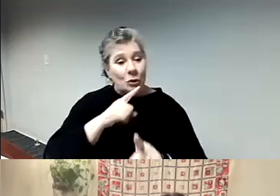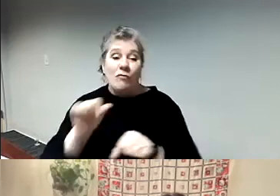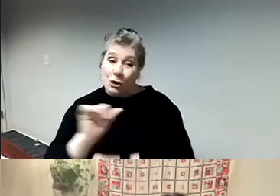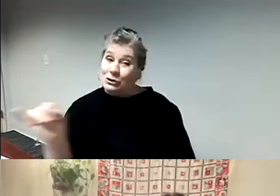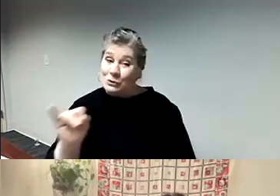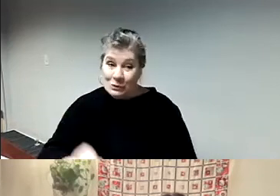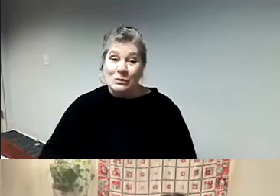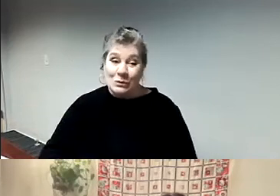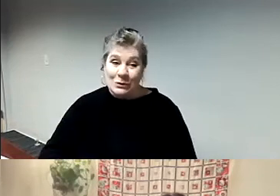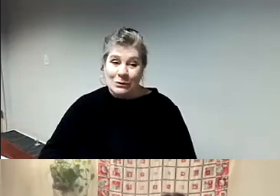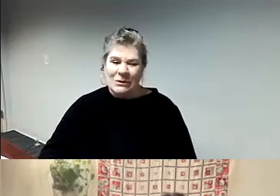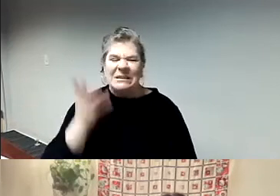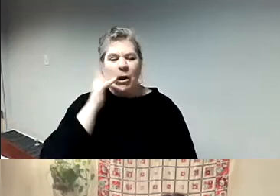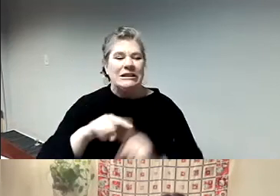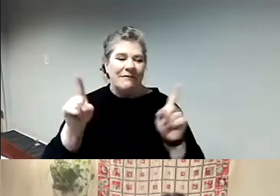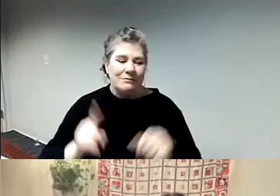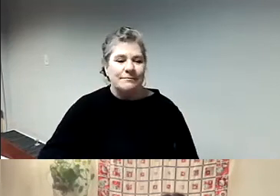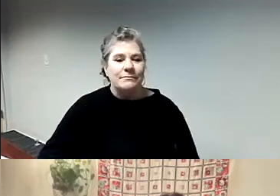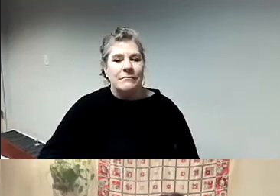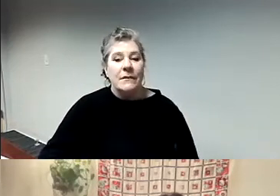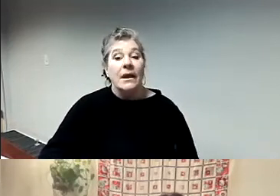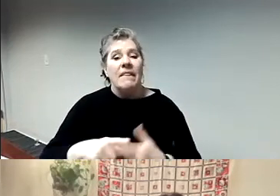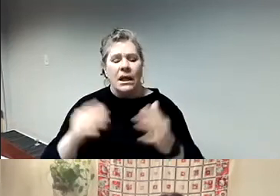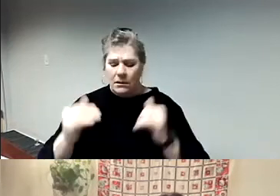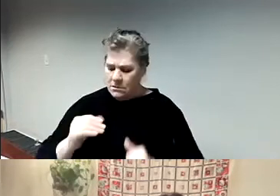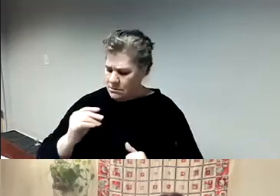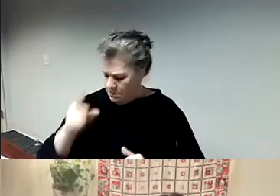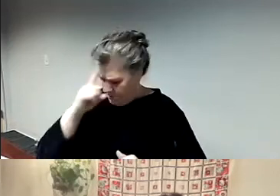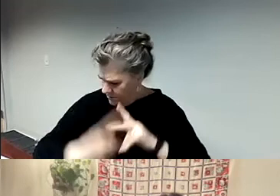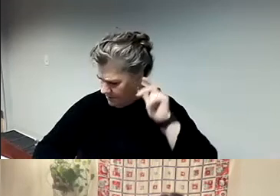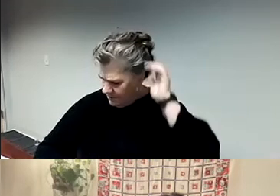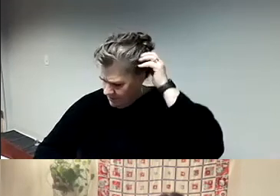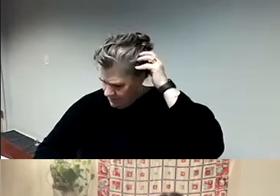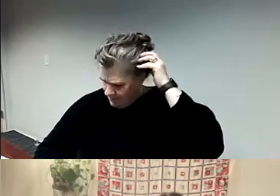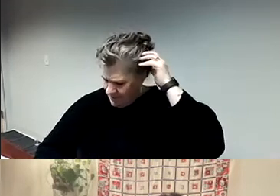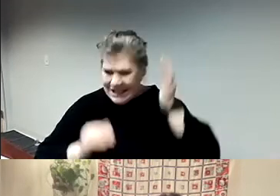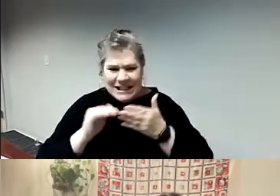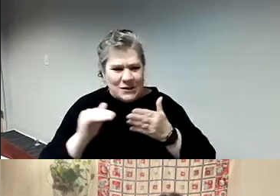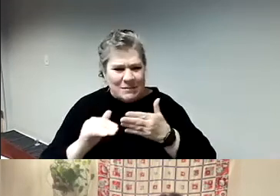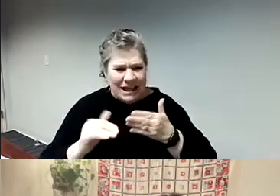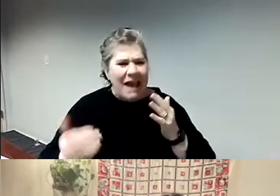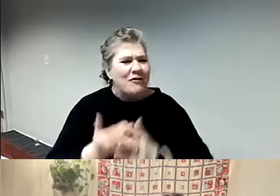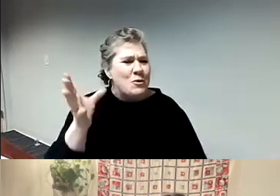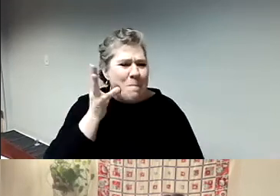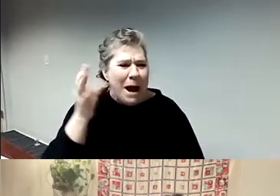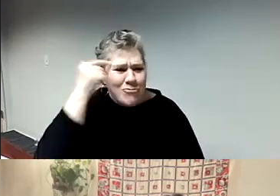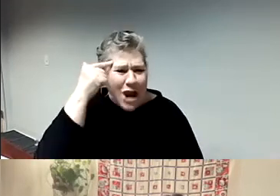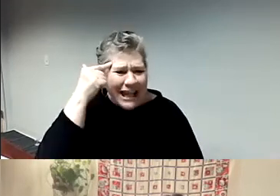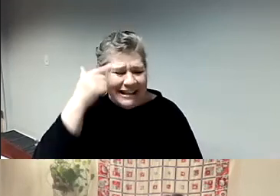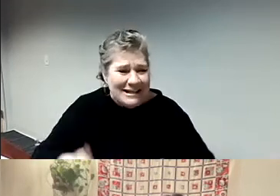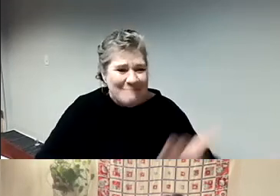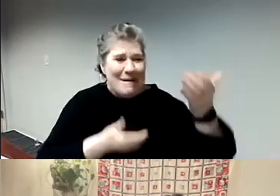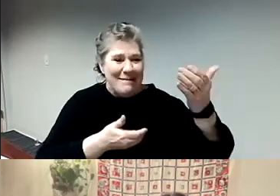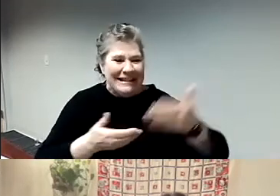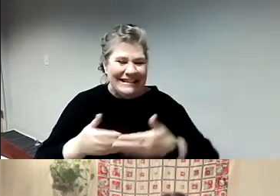work. And then, I'm going to lose my train of thought. Excuse me. I still have new mom brain. What was